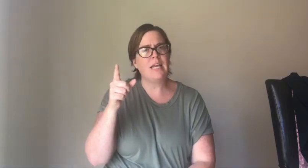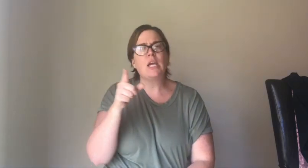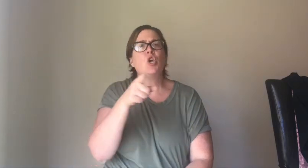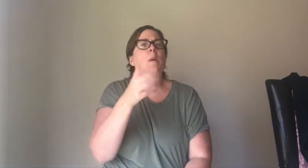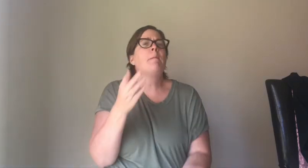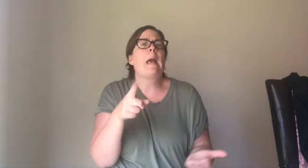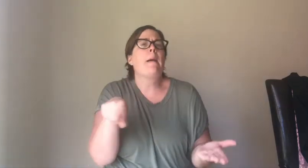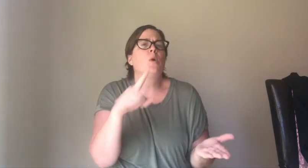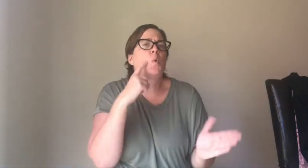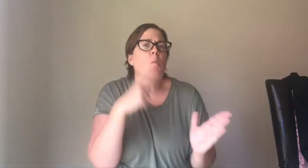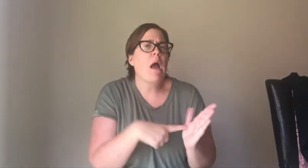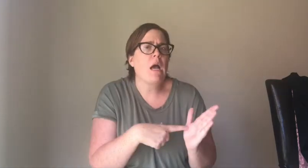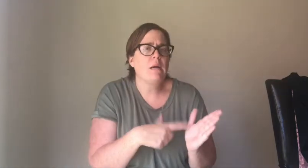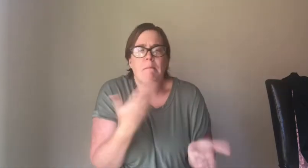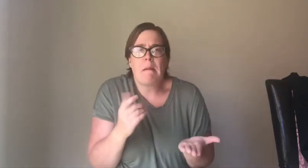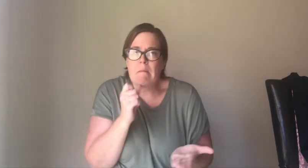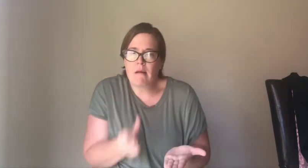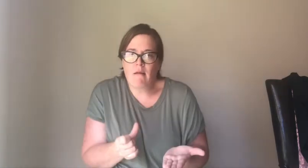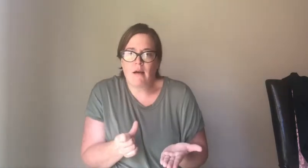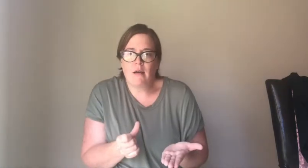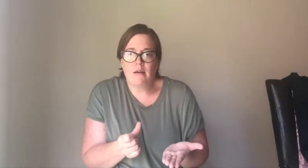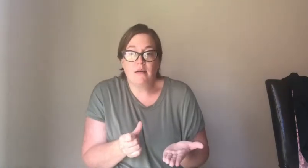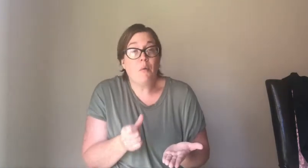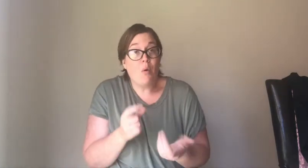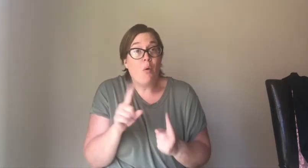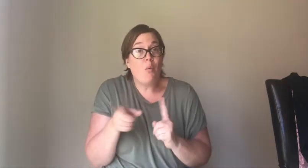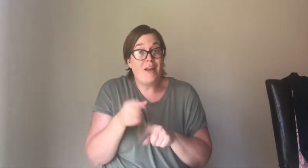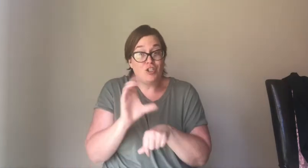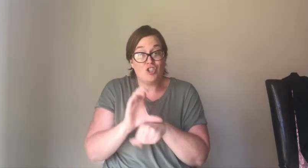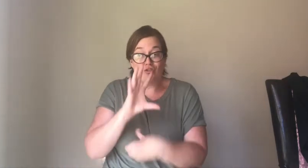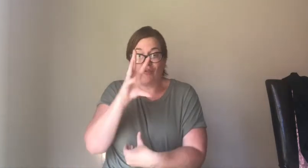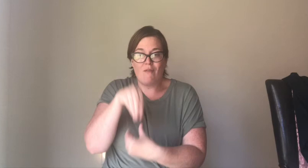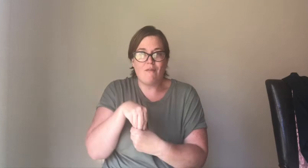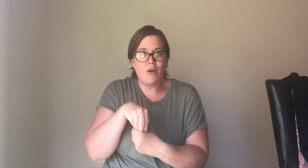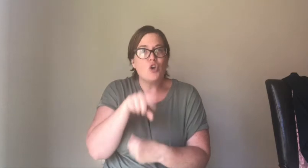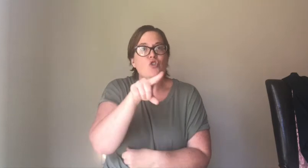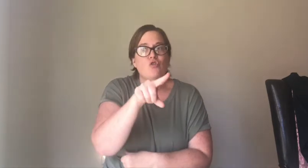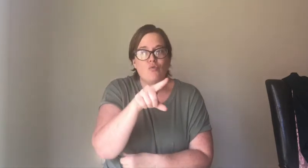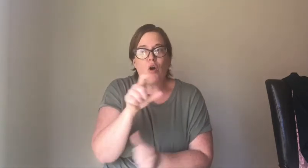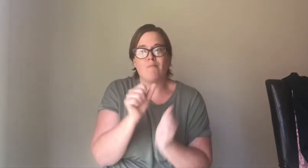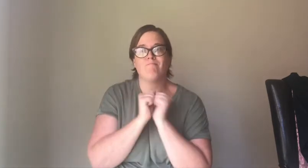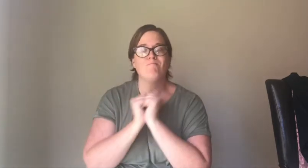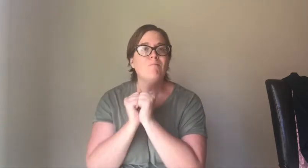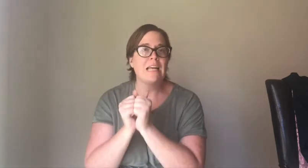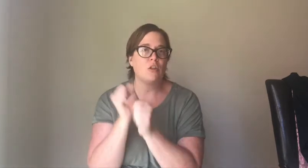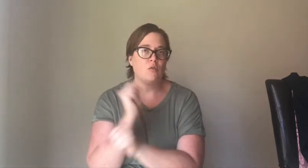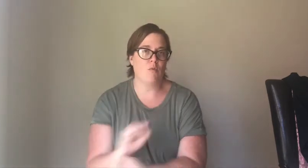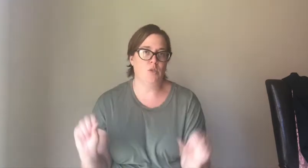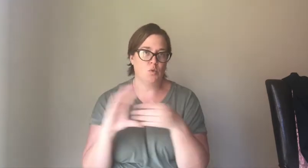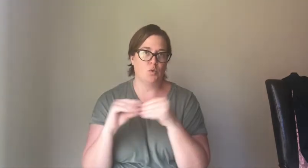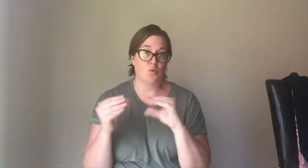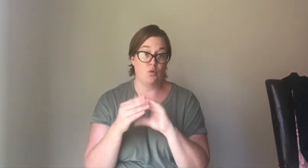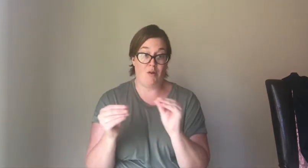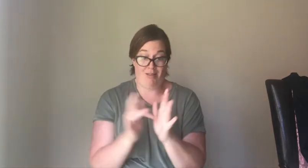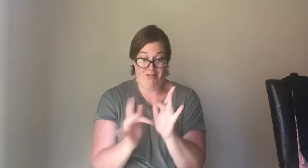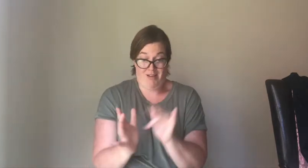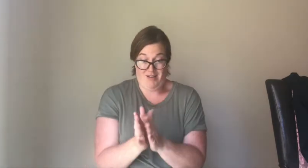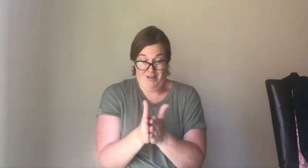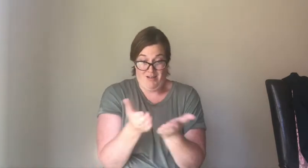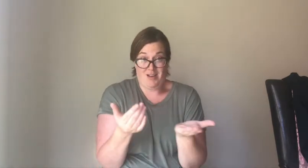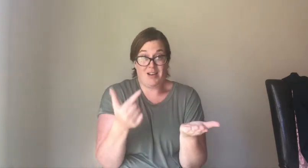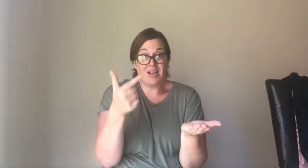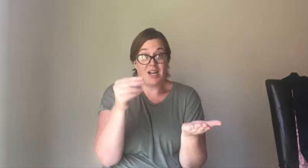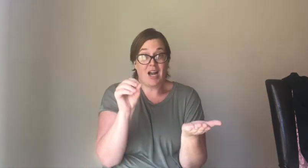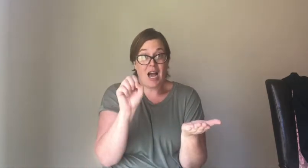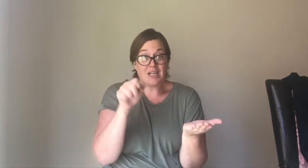stories. It's hardwired into our being. At the cellular level, we just love it. Daniel in the lion's den is